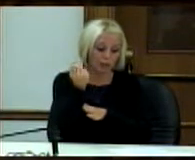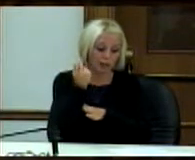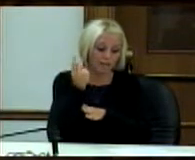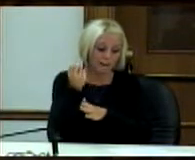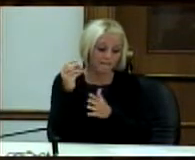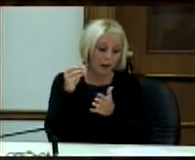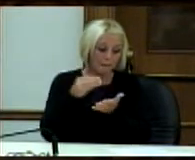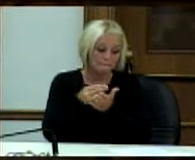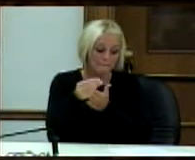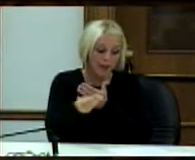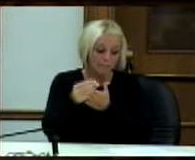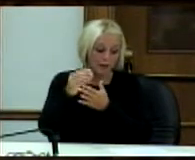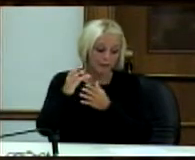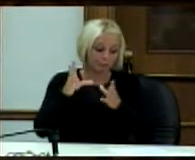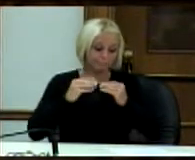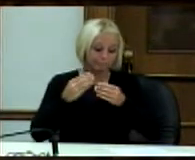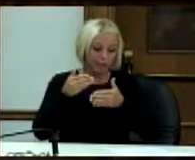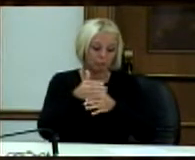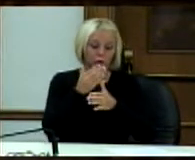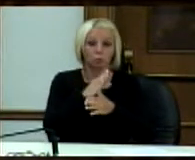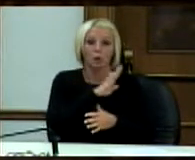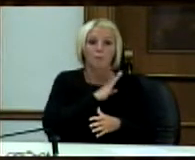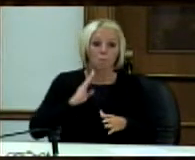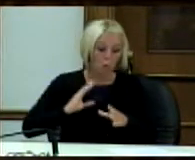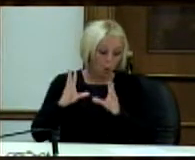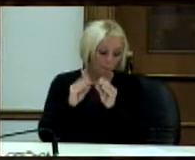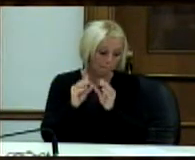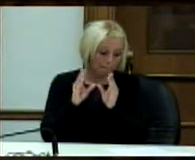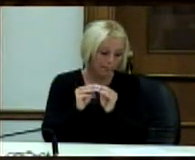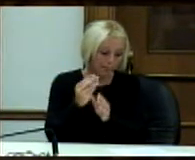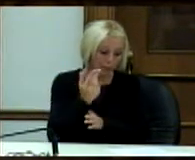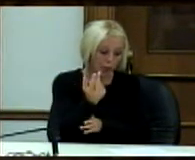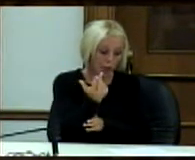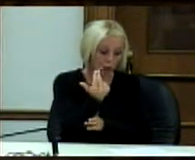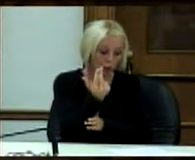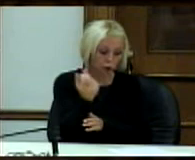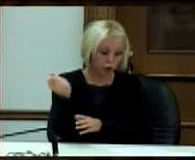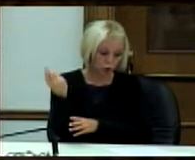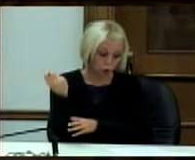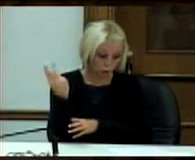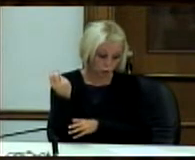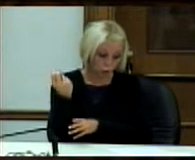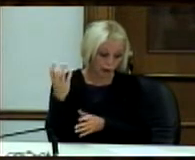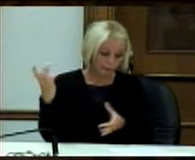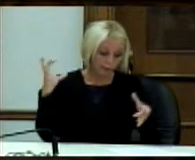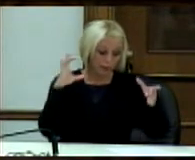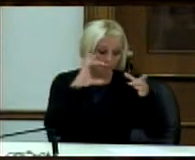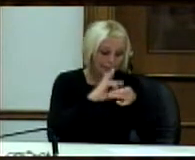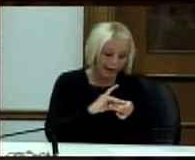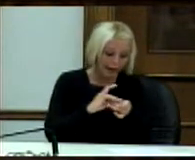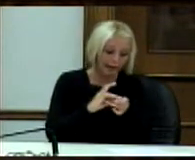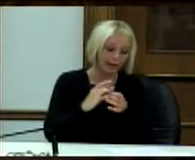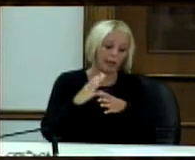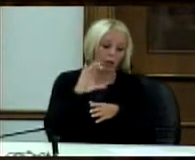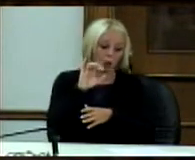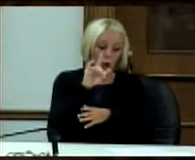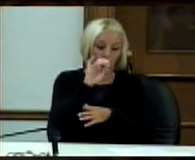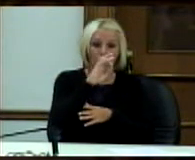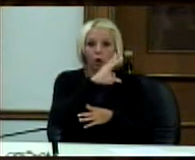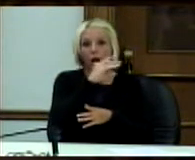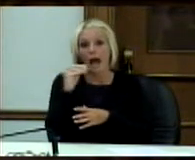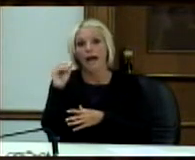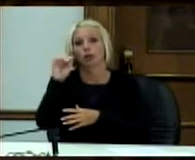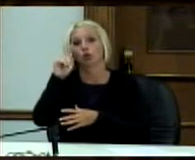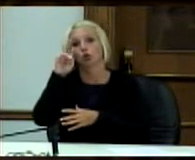between board meetings, Resolution 1312, combining duties of the clerk and treasurer, Resolution 1313, petty